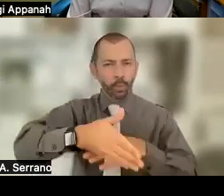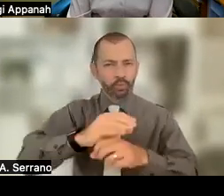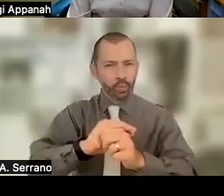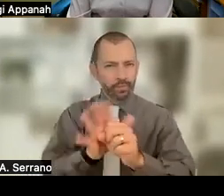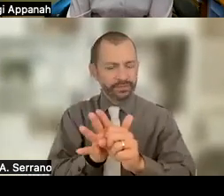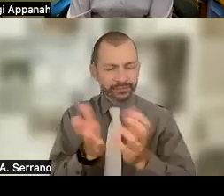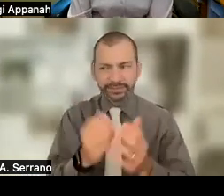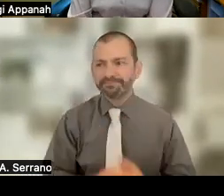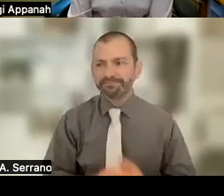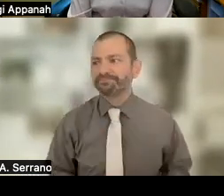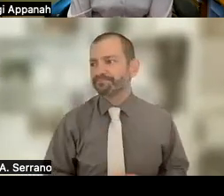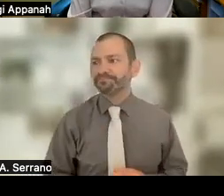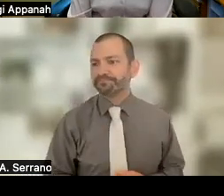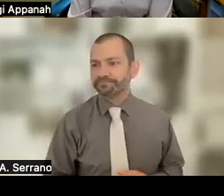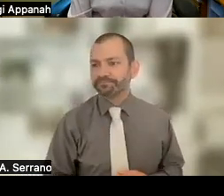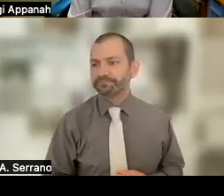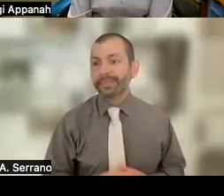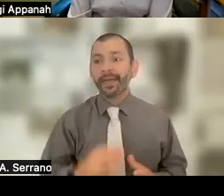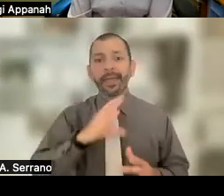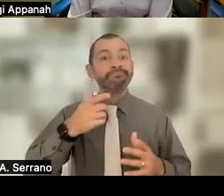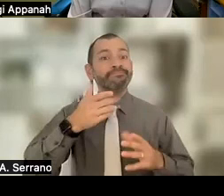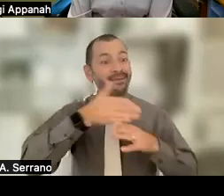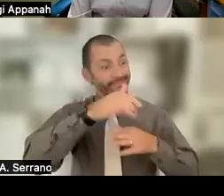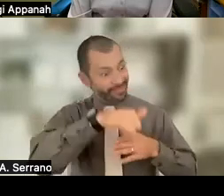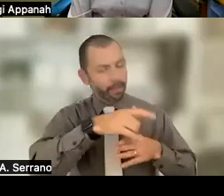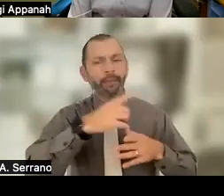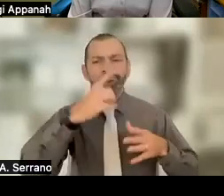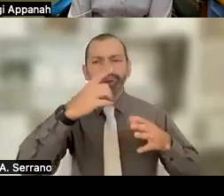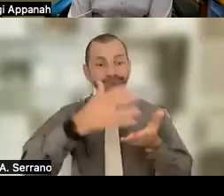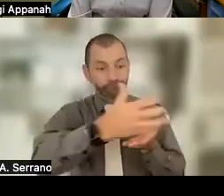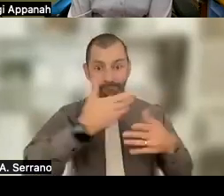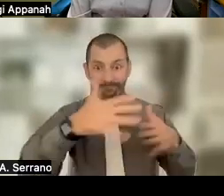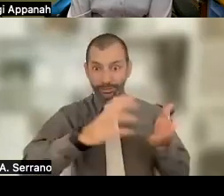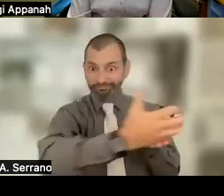taking needs assessments and improving what things will look like post-COVID?